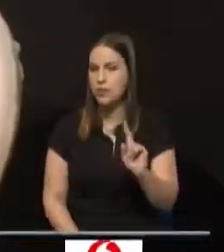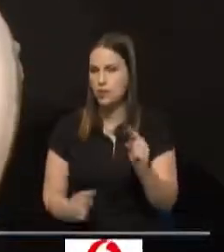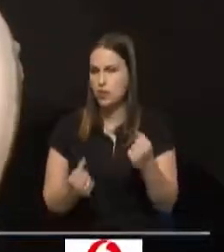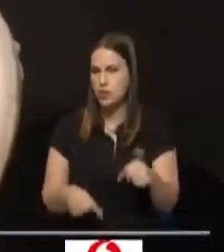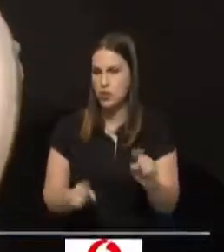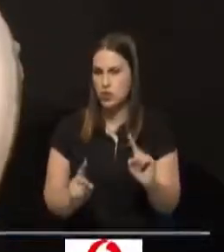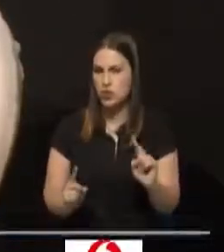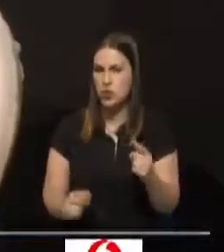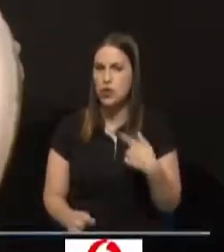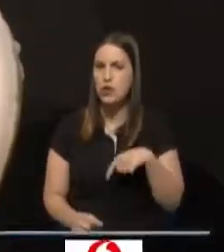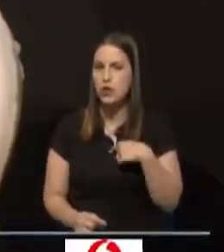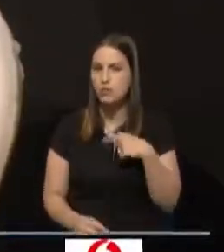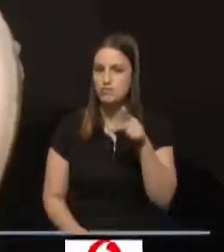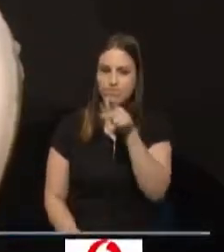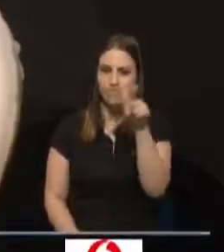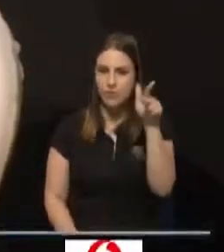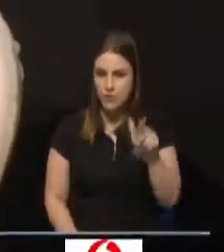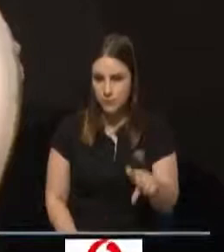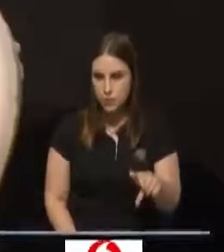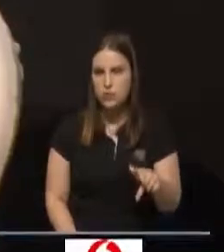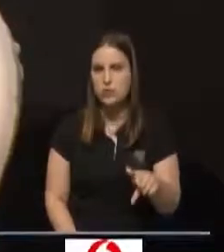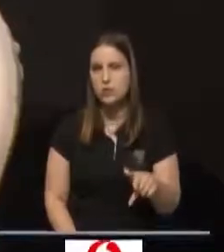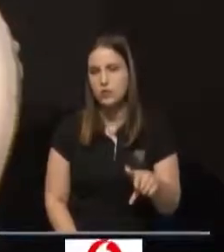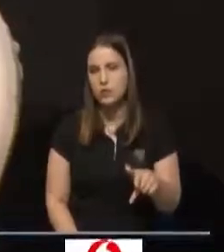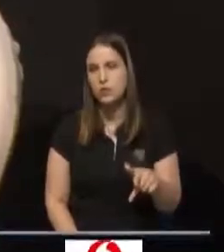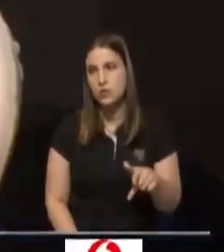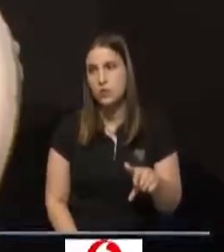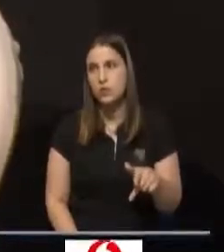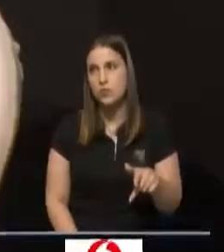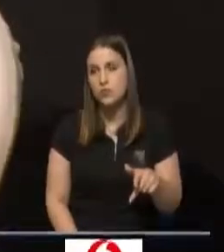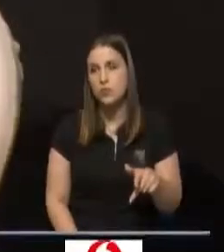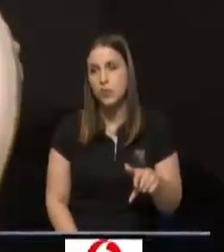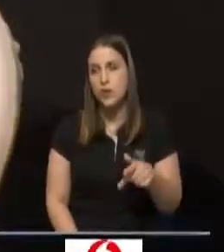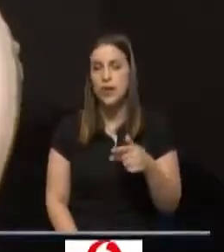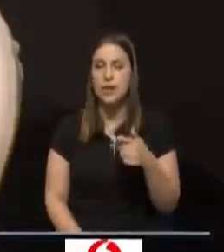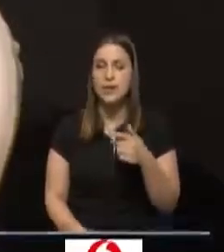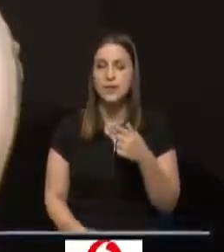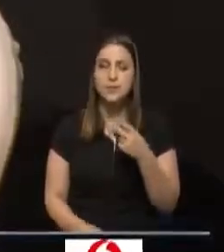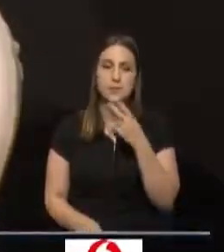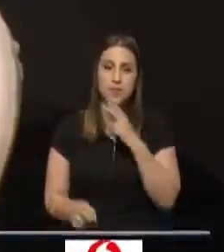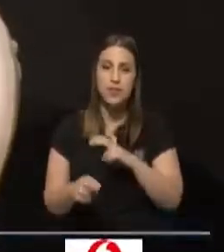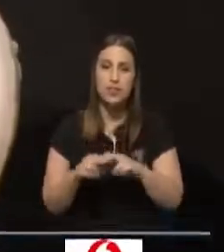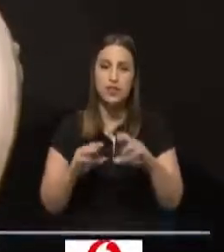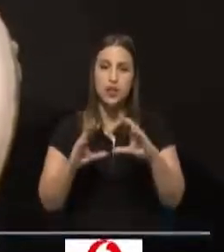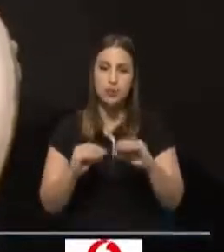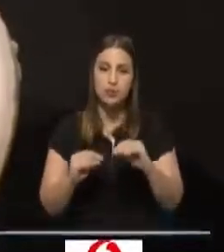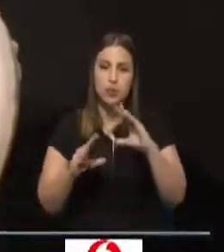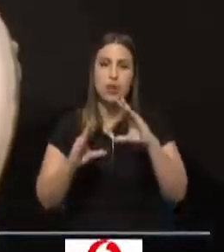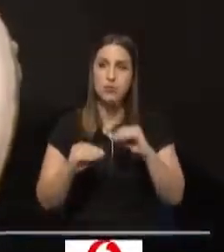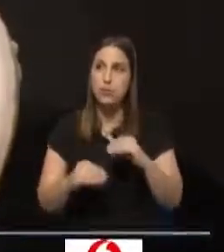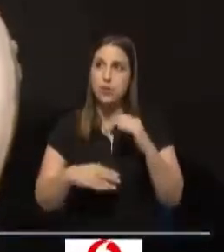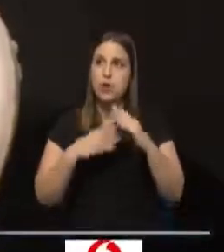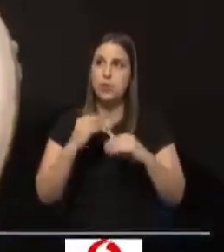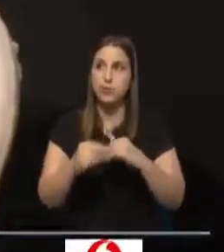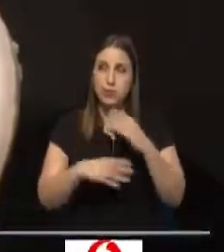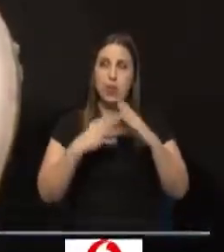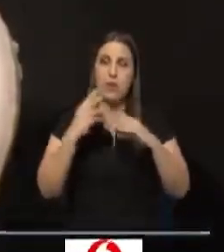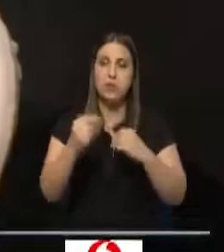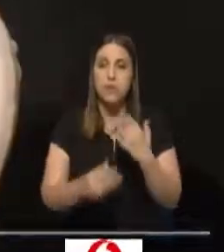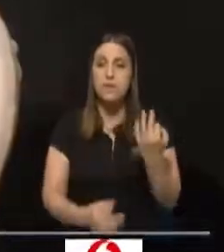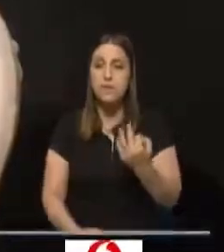Vodafone Portugal We have renewable energies in our